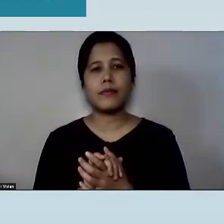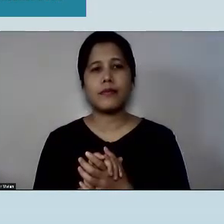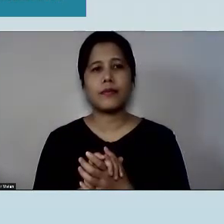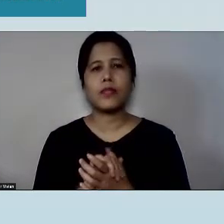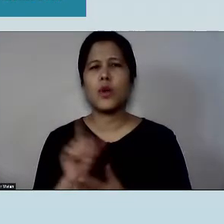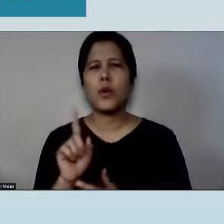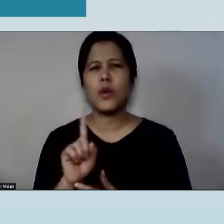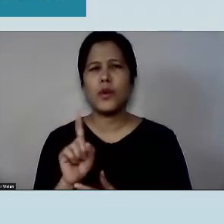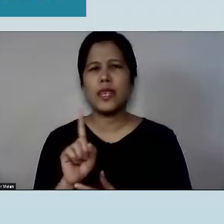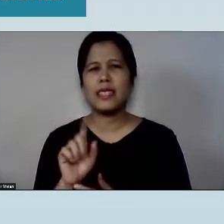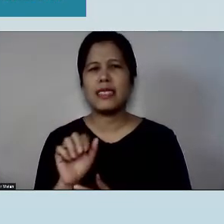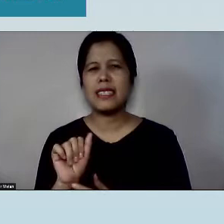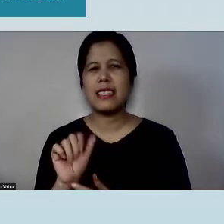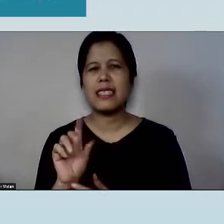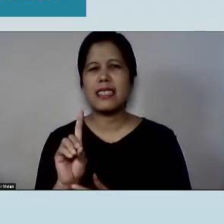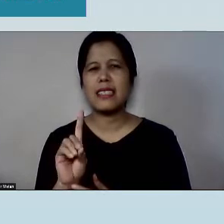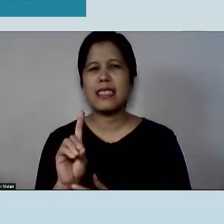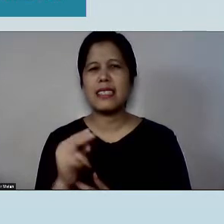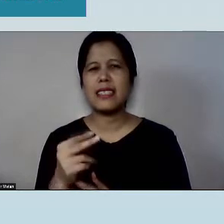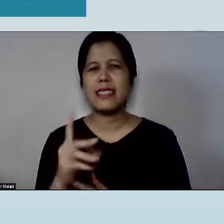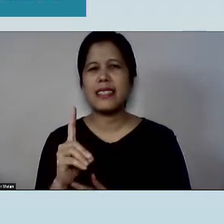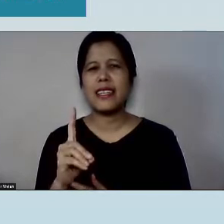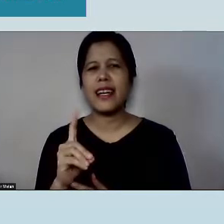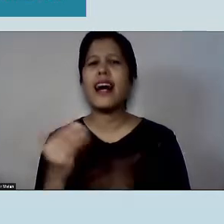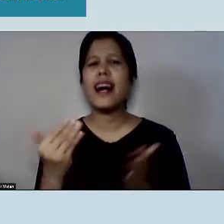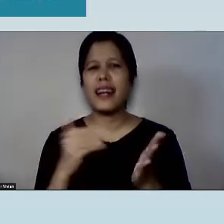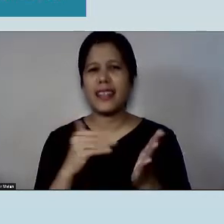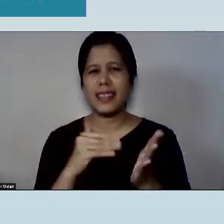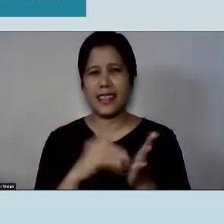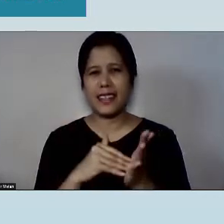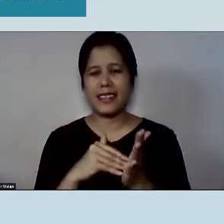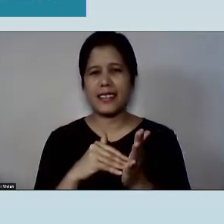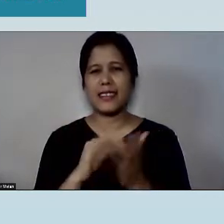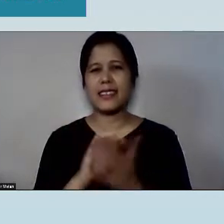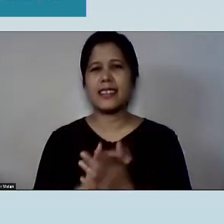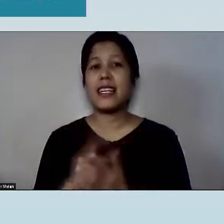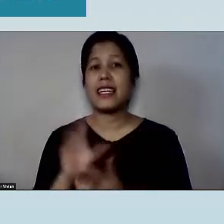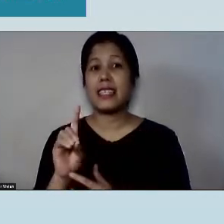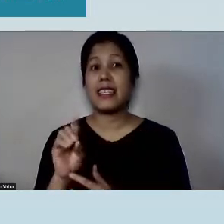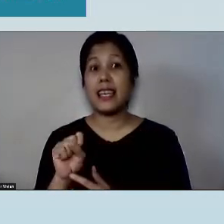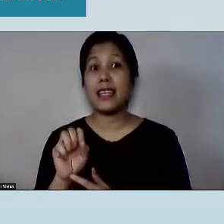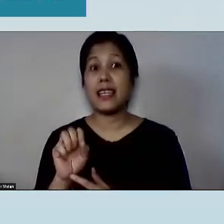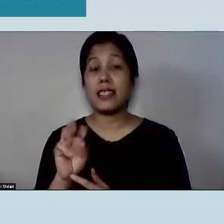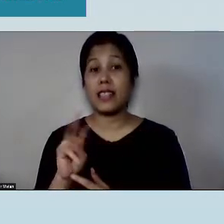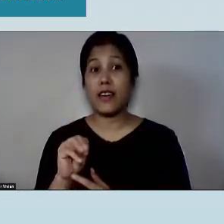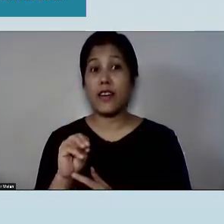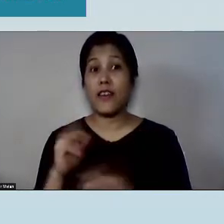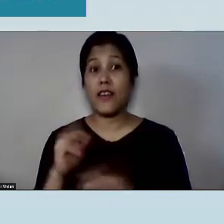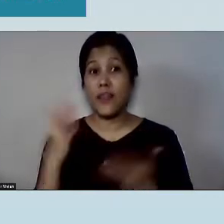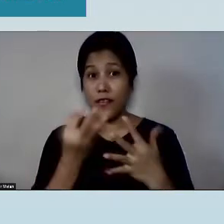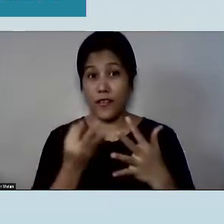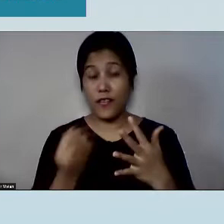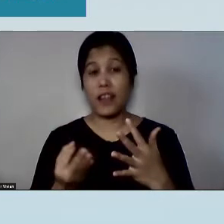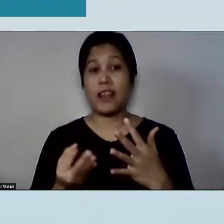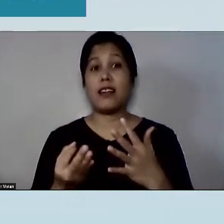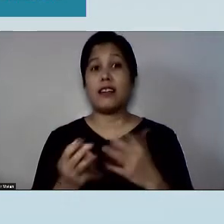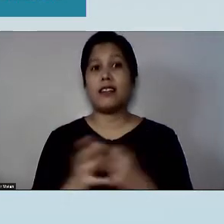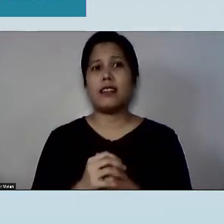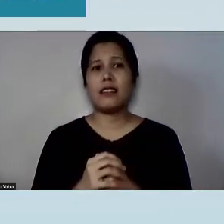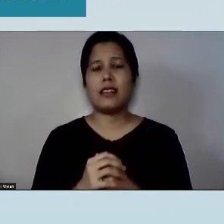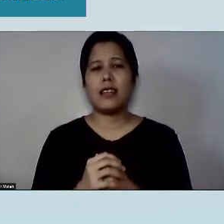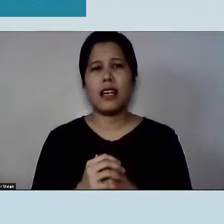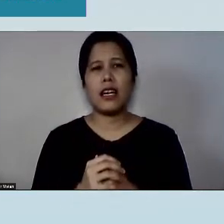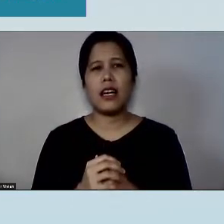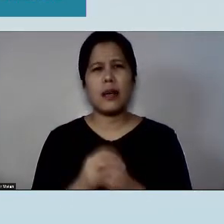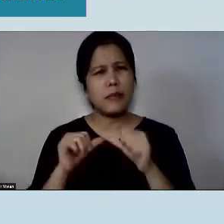what is ADHD? Again, we follow the DSM-5 criteria, which has evolved over the years. It's a